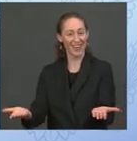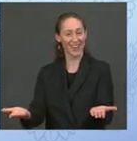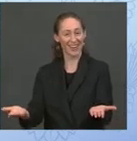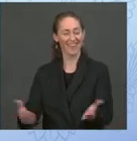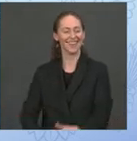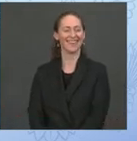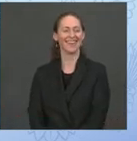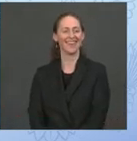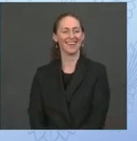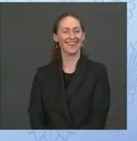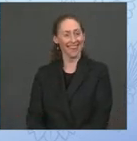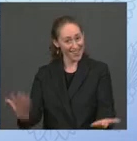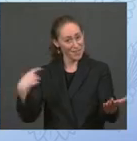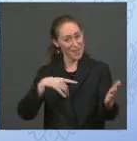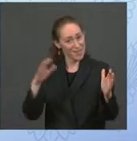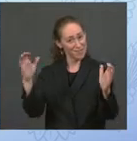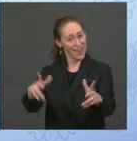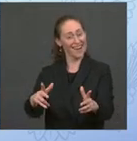We're back.